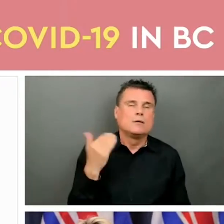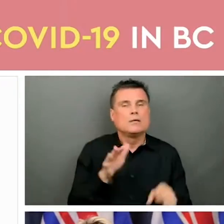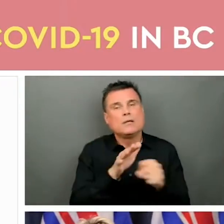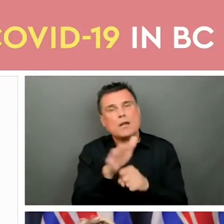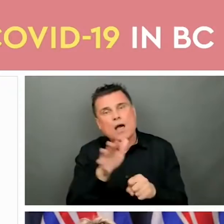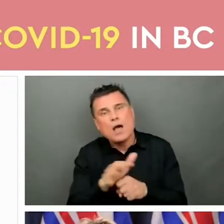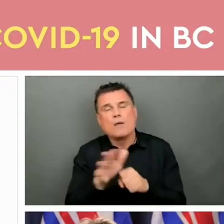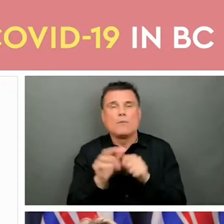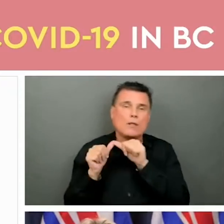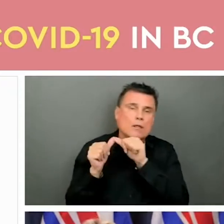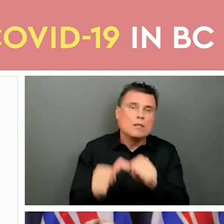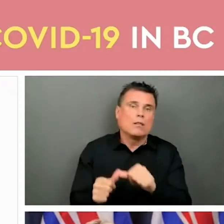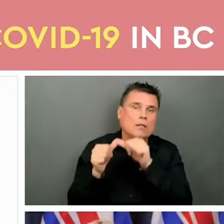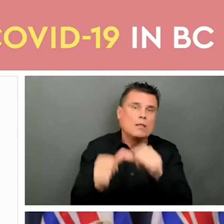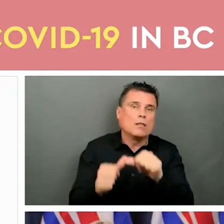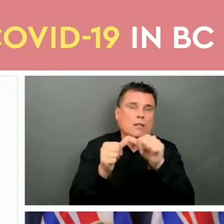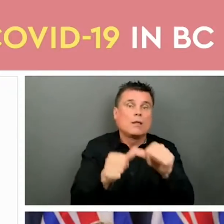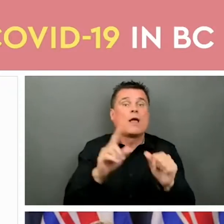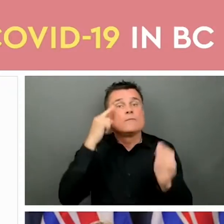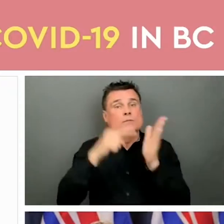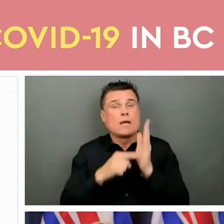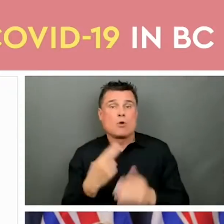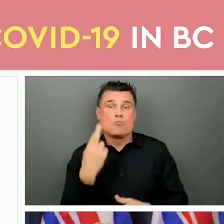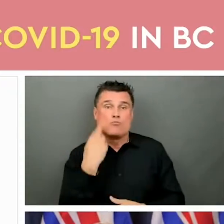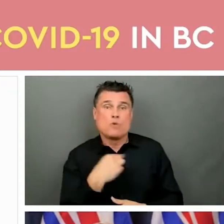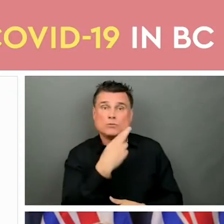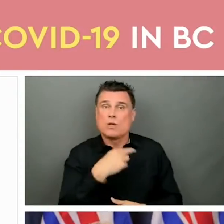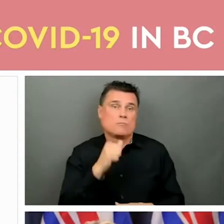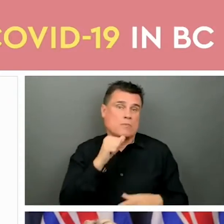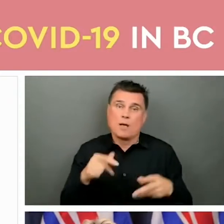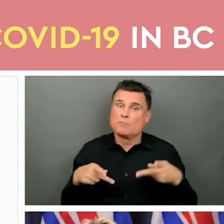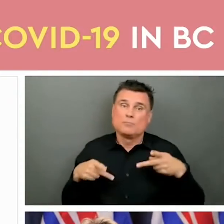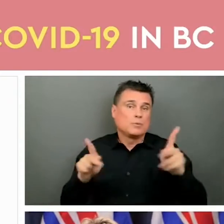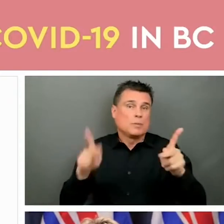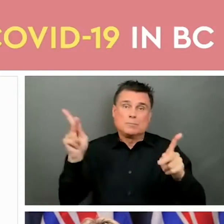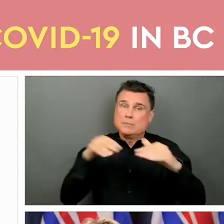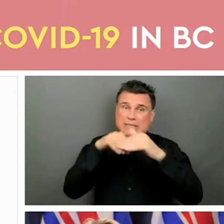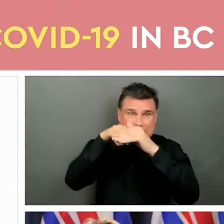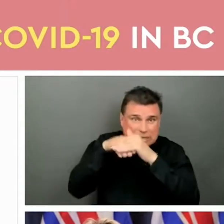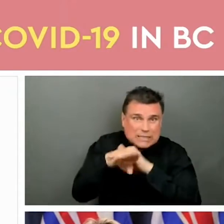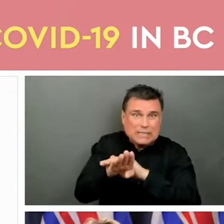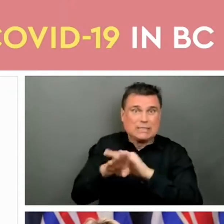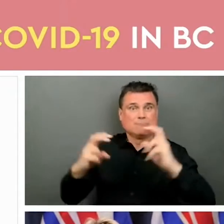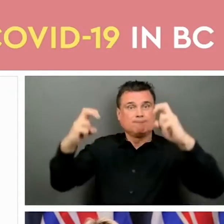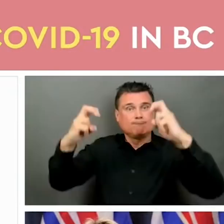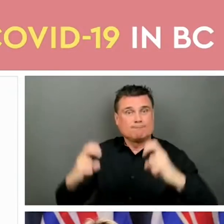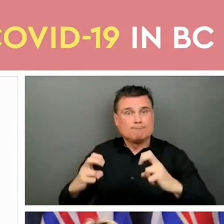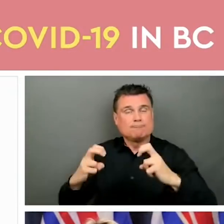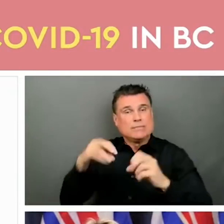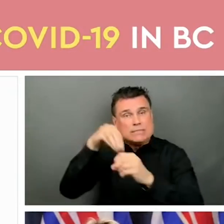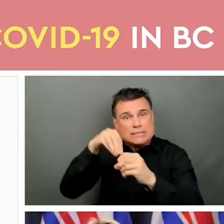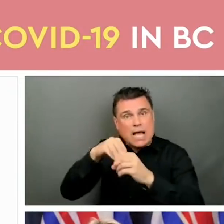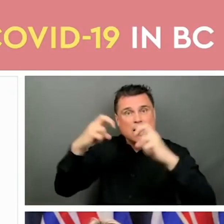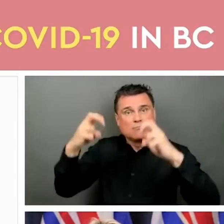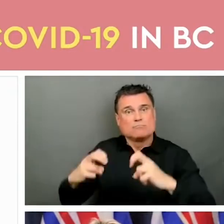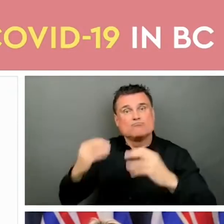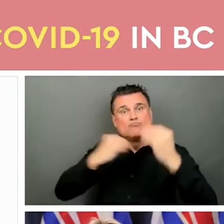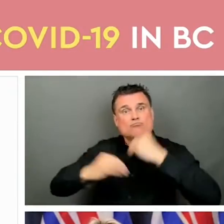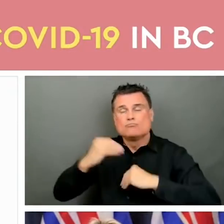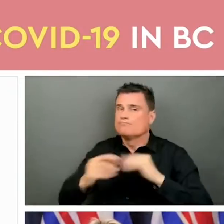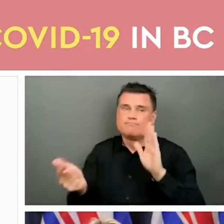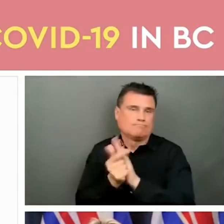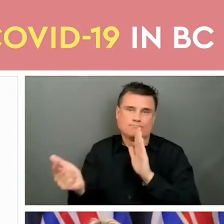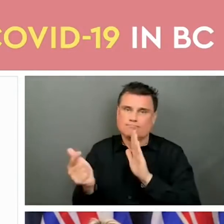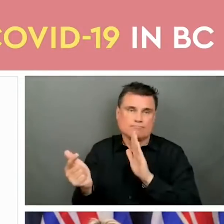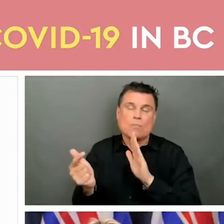adhere to an appropriate COVID safety plan. We all have this role in keeping ourselves, our loved ones,